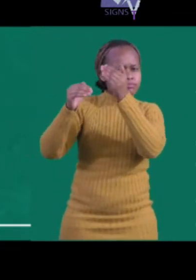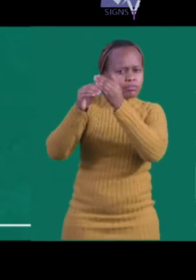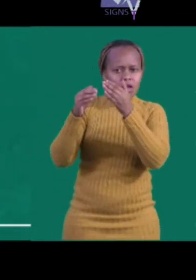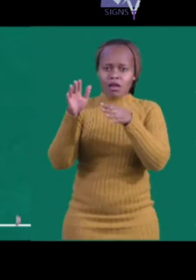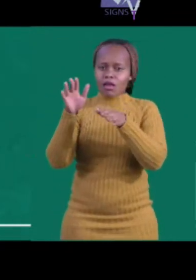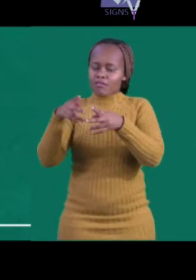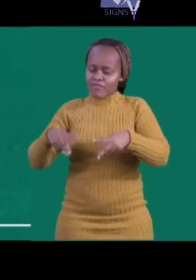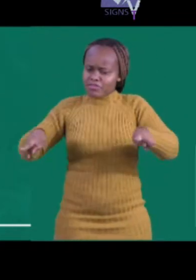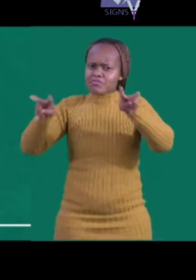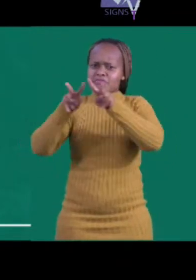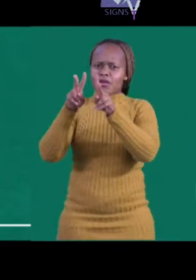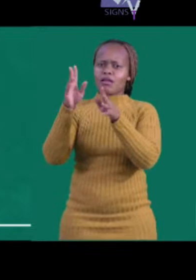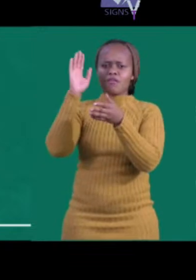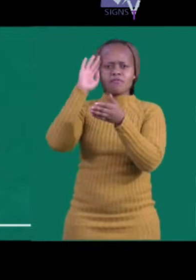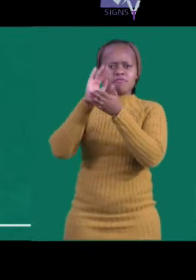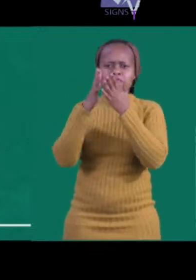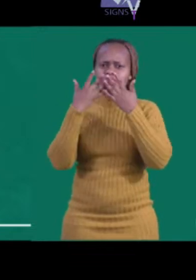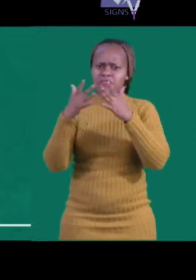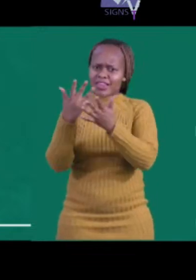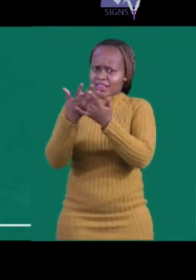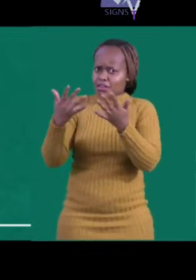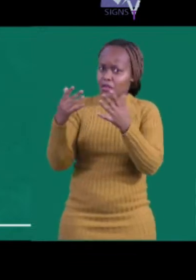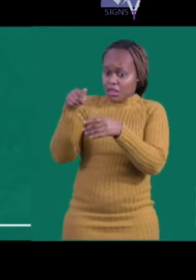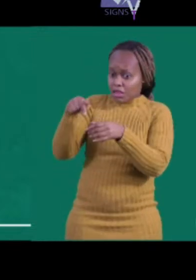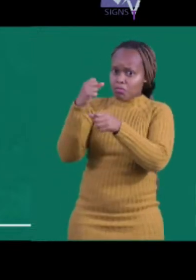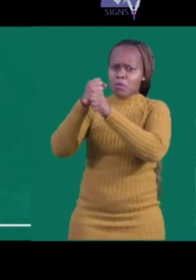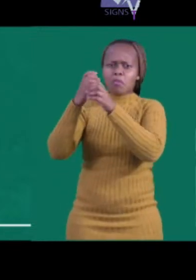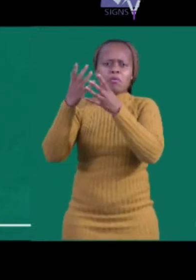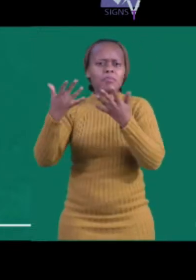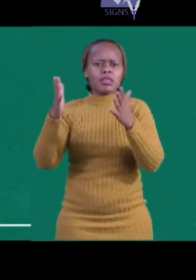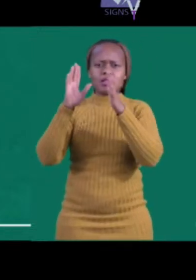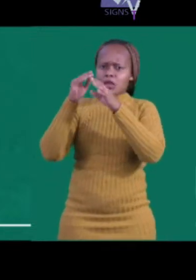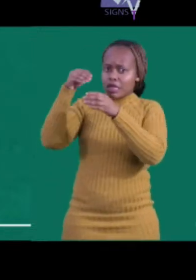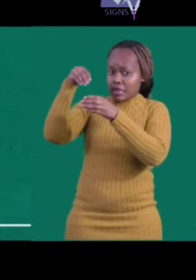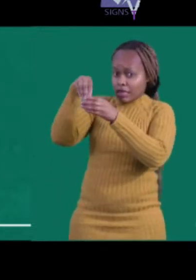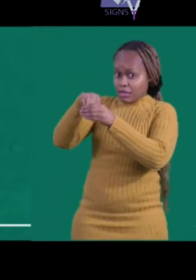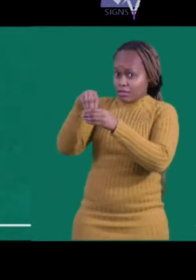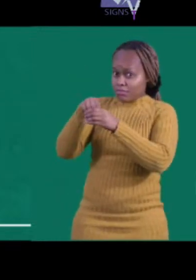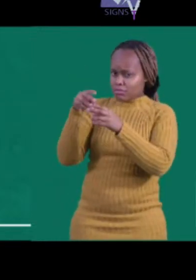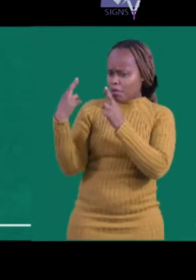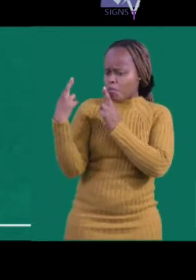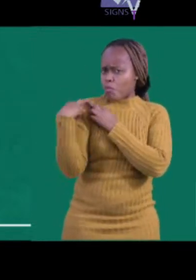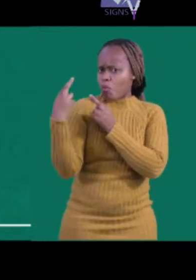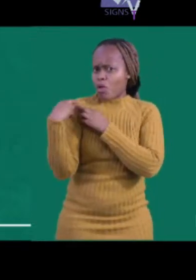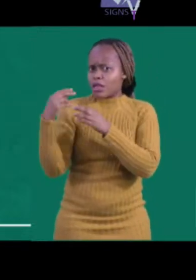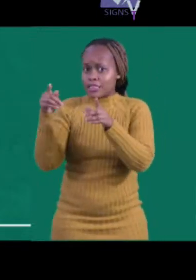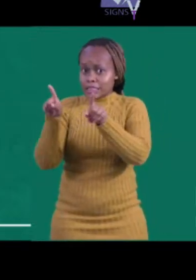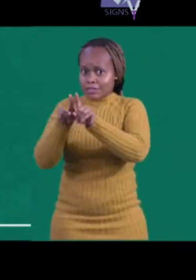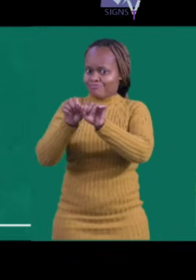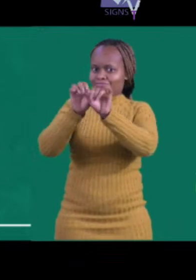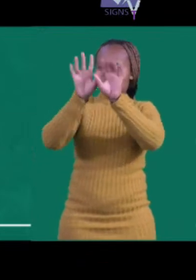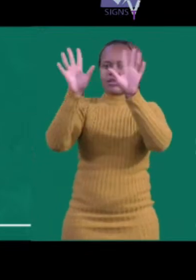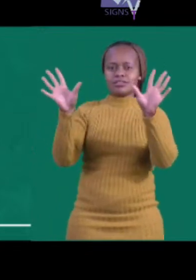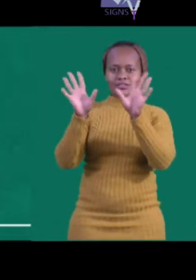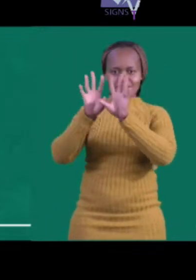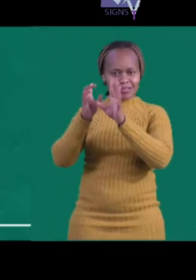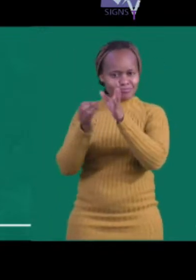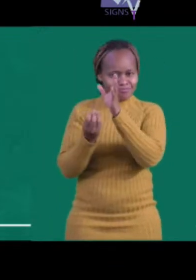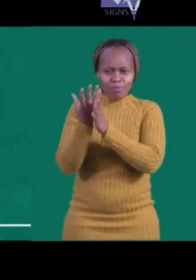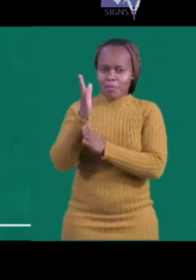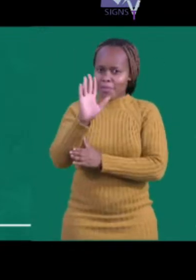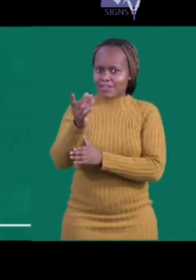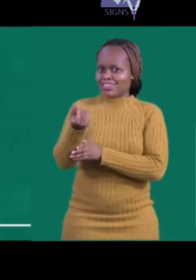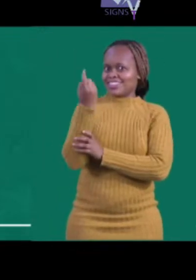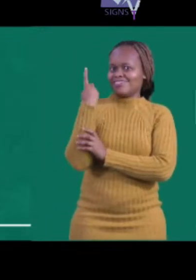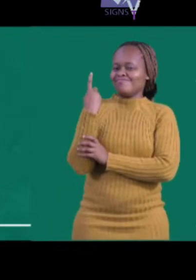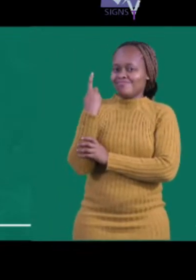Bank is built on values that you believe in, where trust is your biggest asset. Investing in accountability and transparency is key